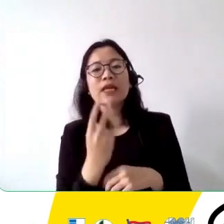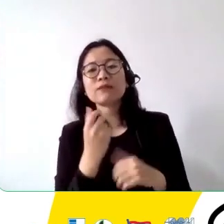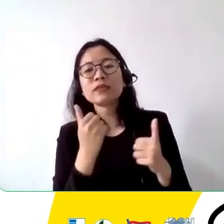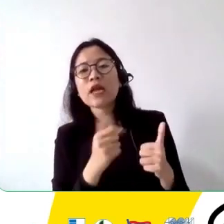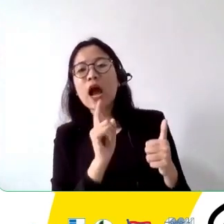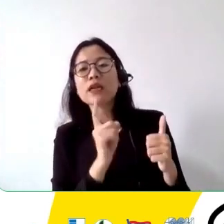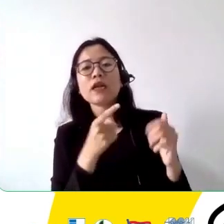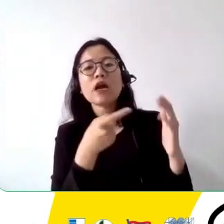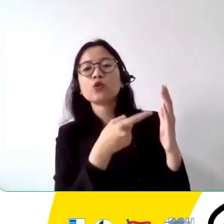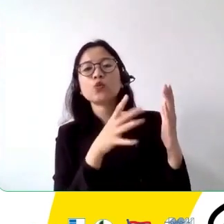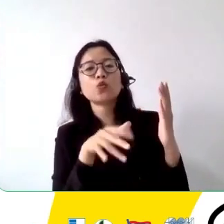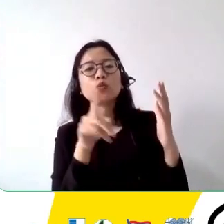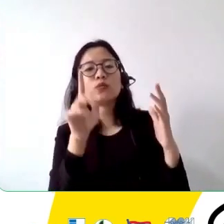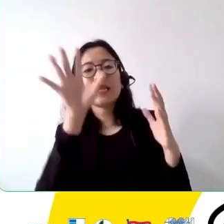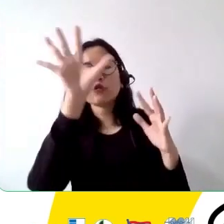reducing of